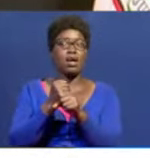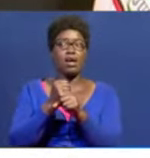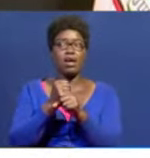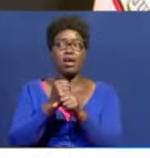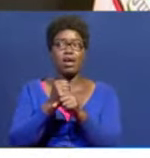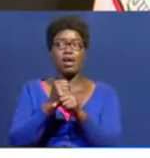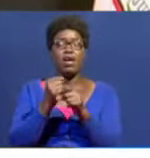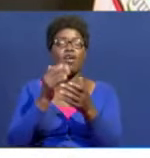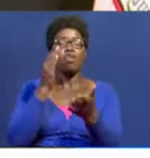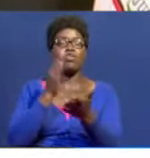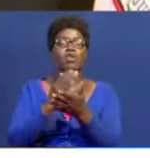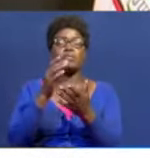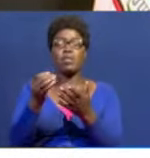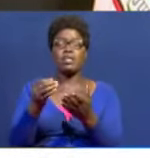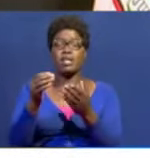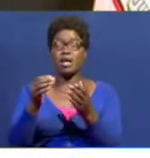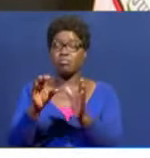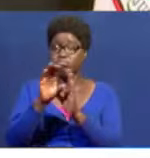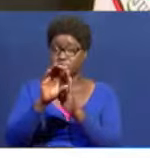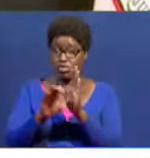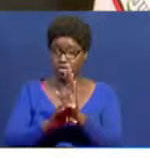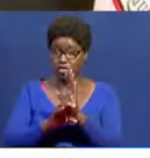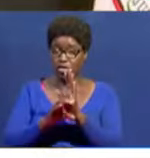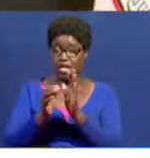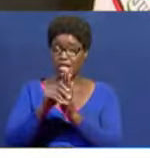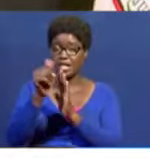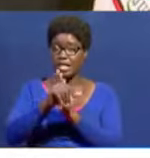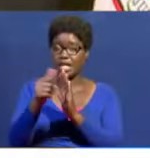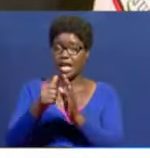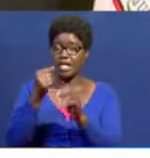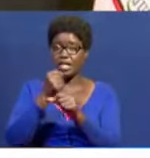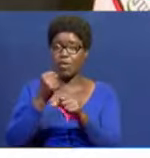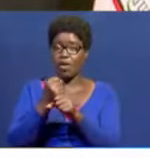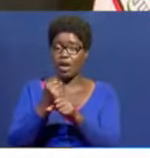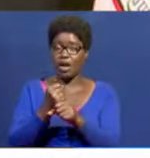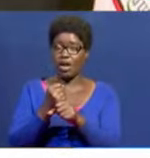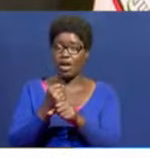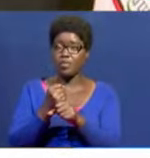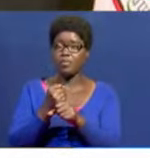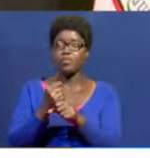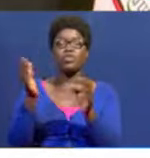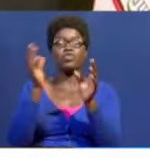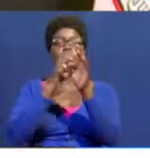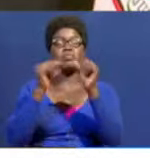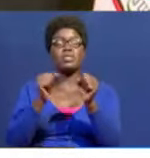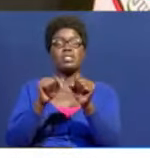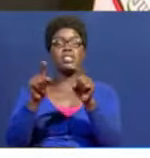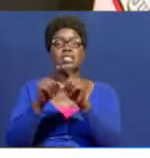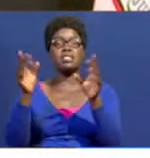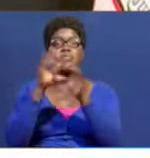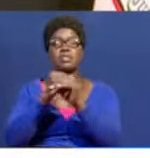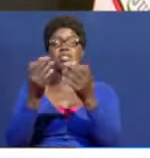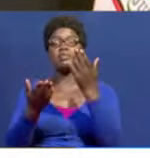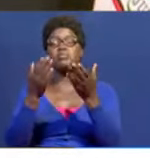functions conferred by these constitutions and any other functions of the President as the President may assign.